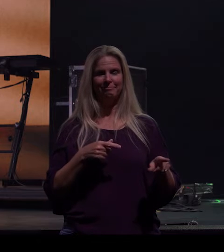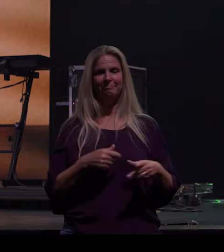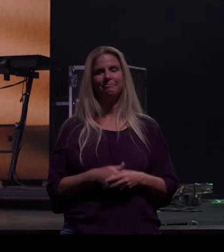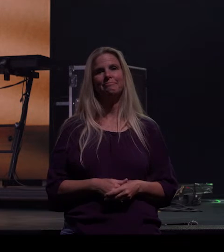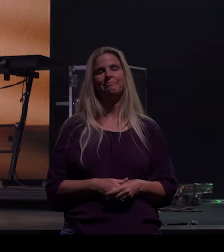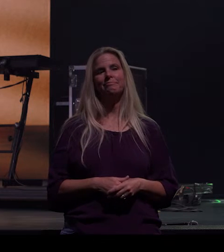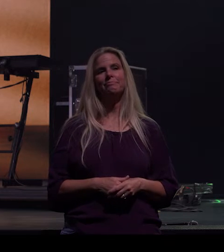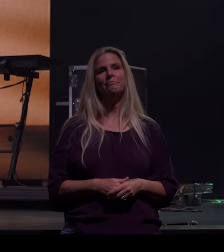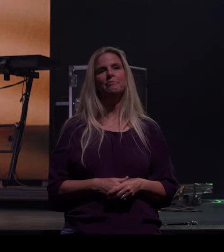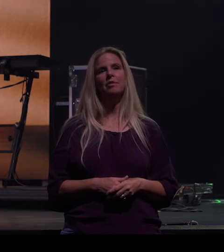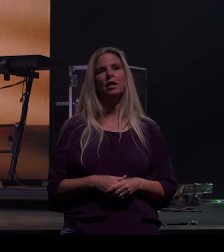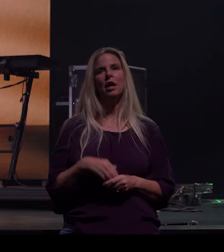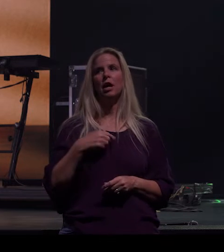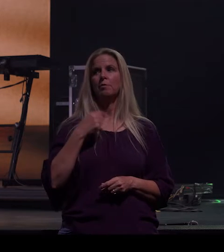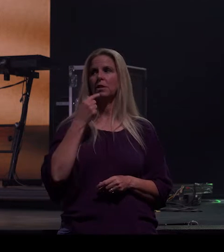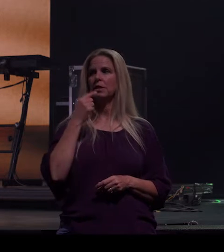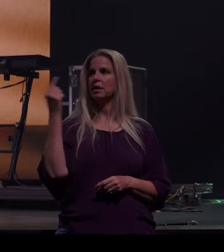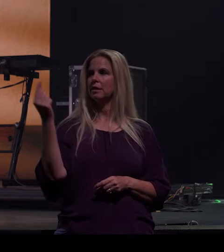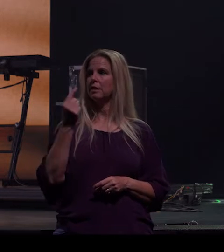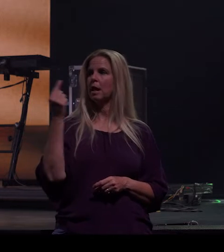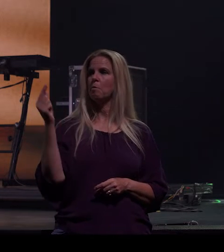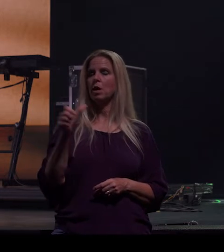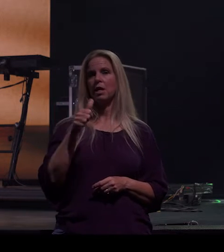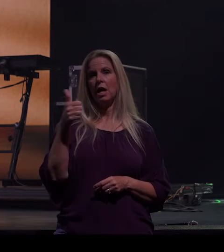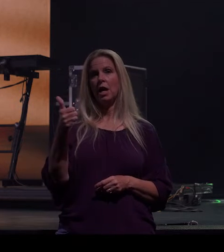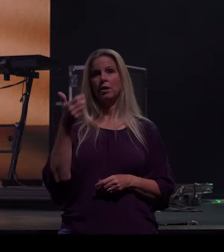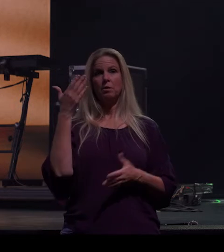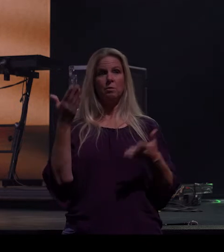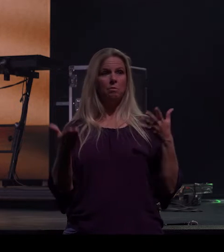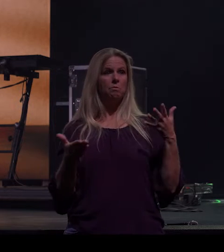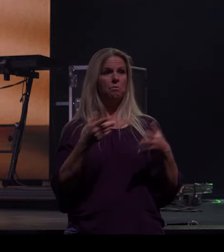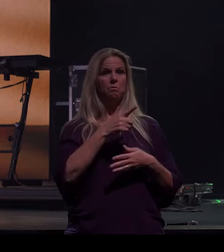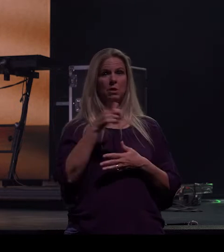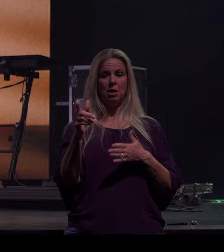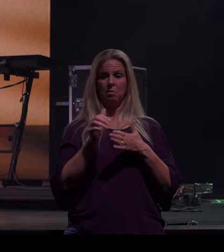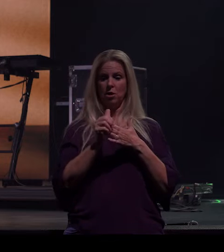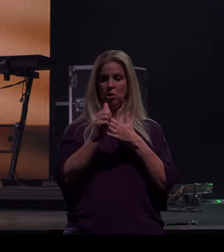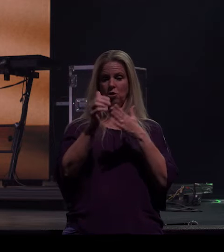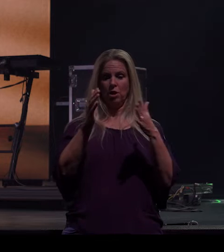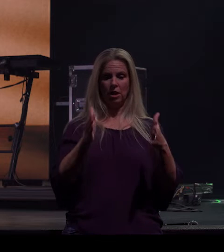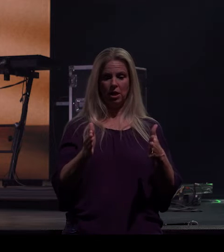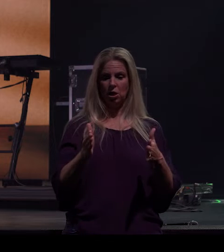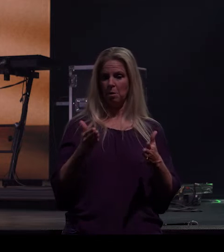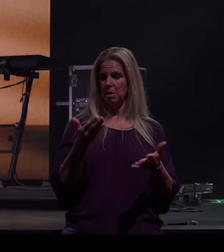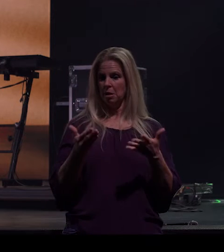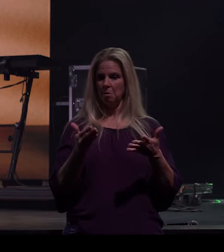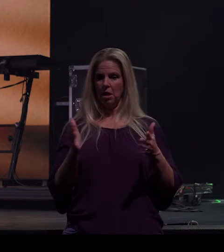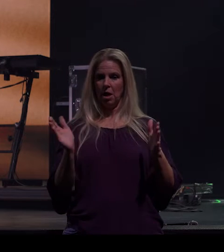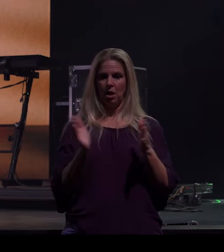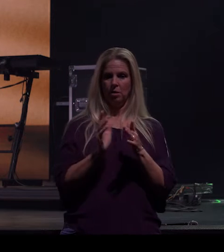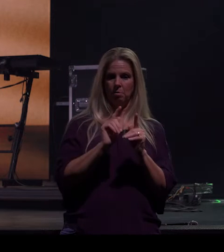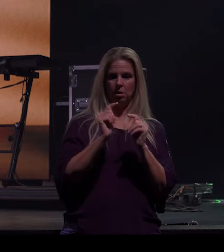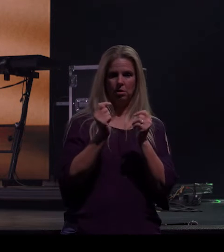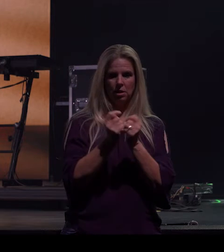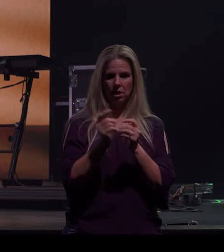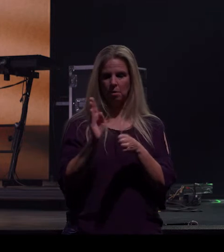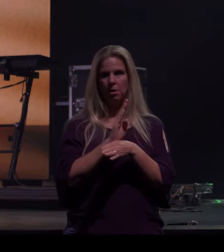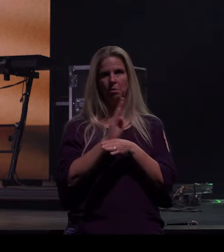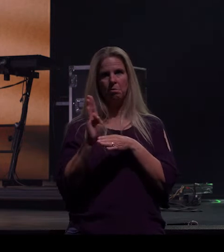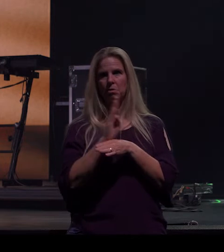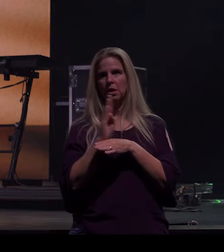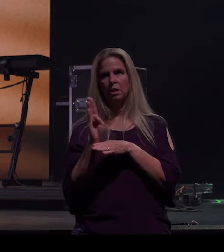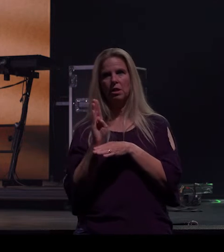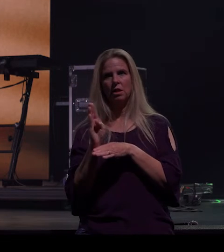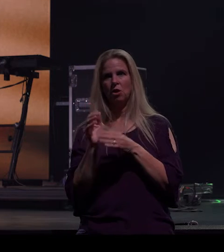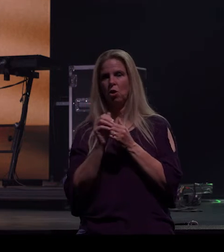I want to say that to someone else here, that maybe you're a leader. I don't care if you're leading a small team. I don't care if you're leading an entire business. I don't care if